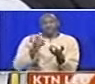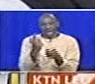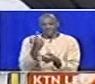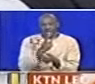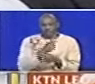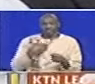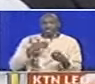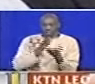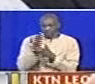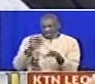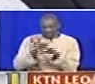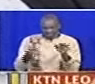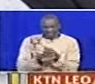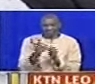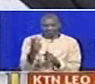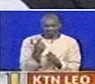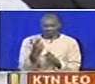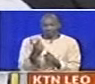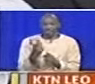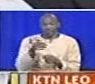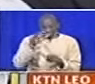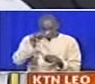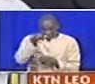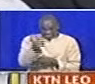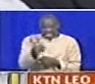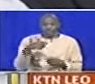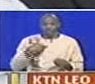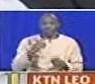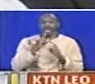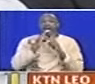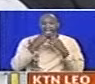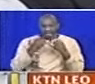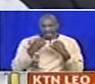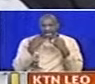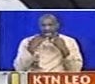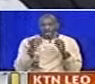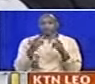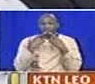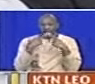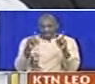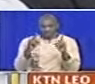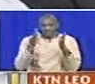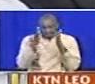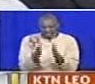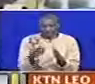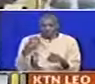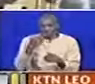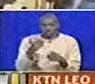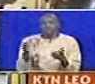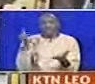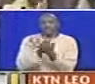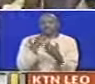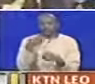returns. It's only then that we'll declare somebody validly elected. Baadhi